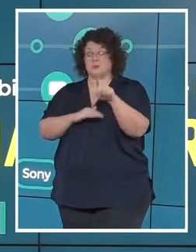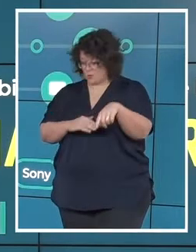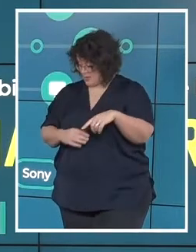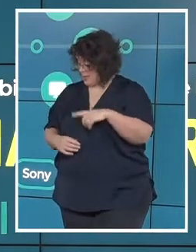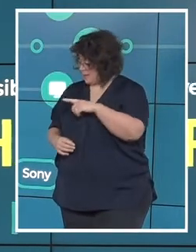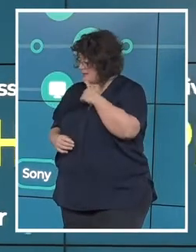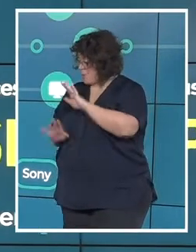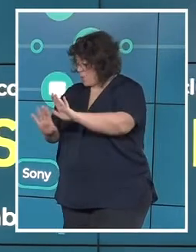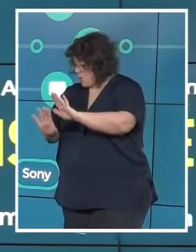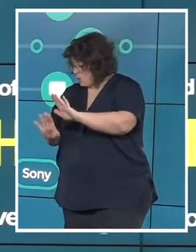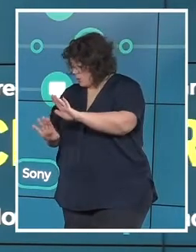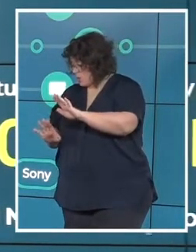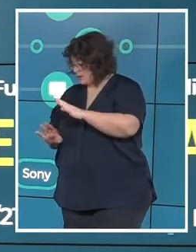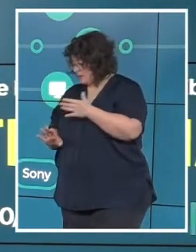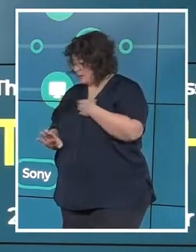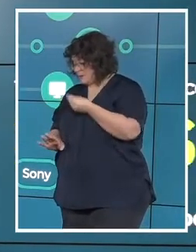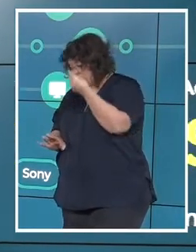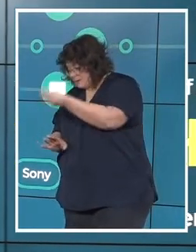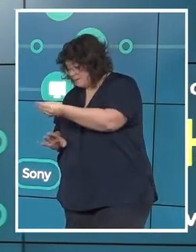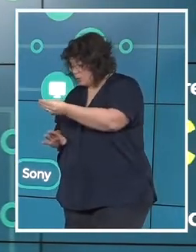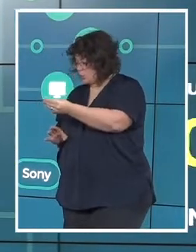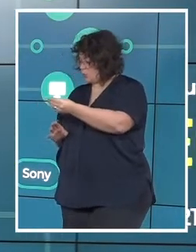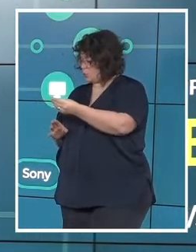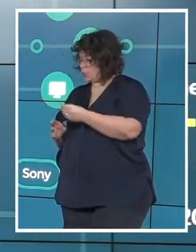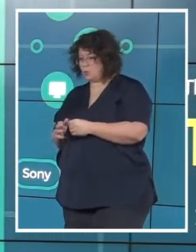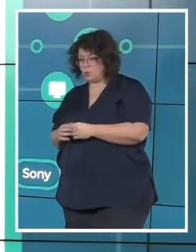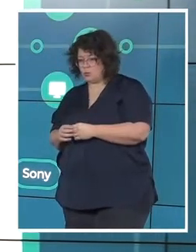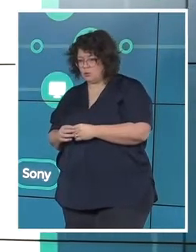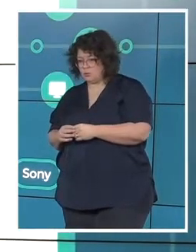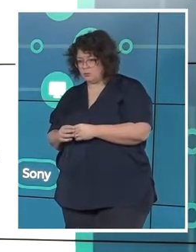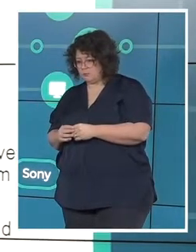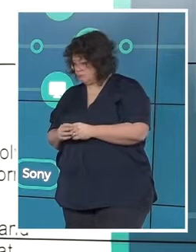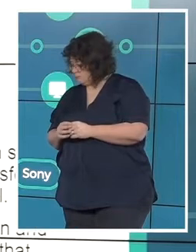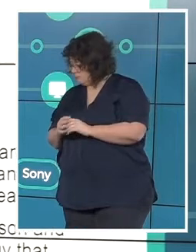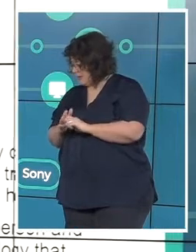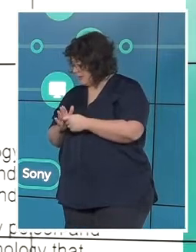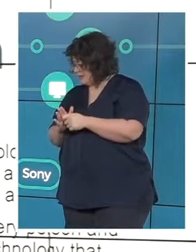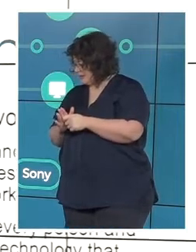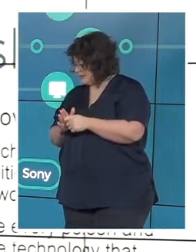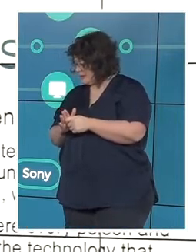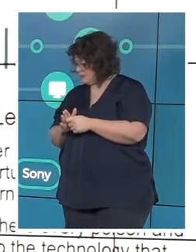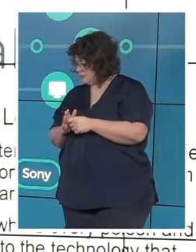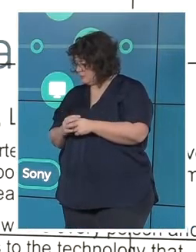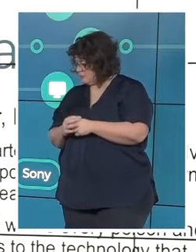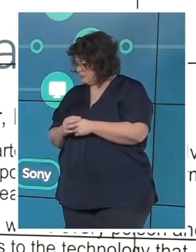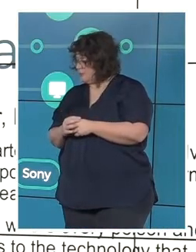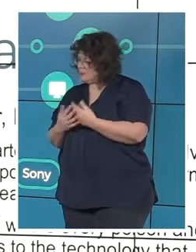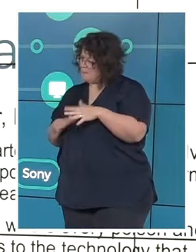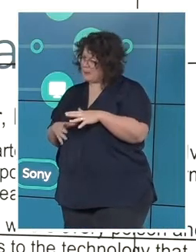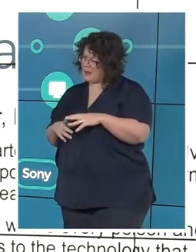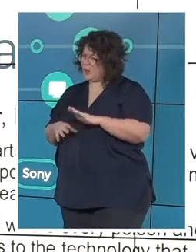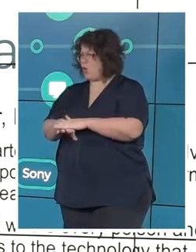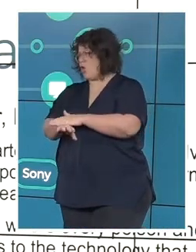flight. If they didn't know my patrons, if they knew my patrons, they know I want to be on the 4th floor, furthest away from the elevator, but they put me on the 10th